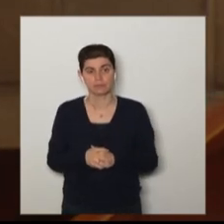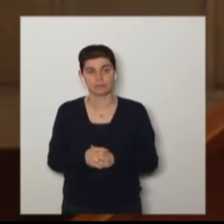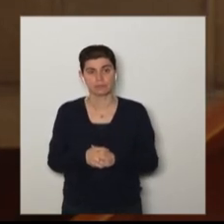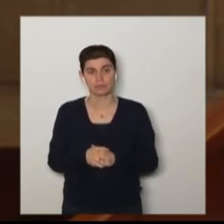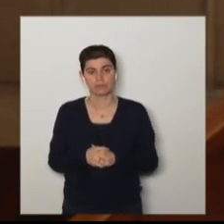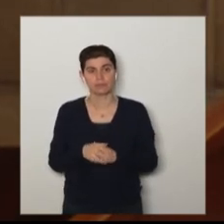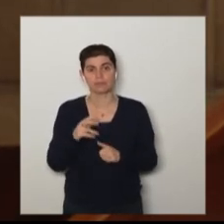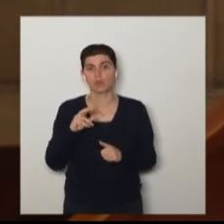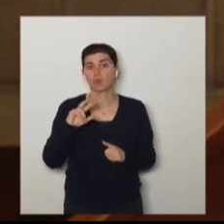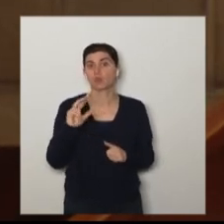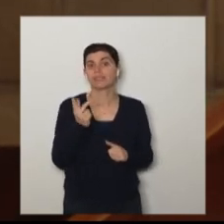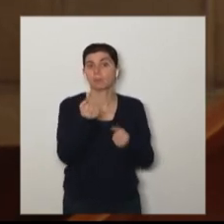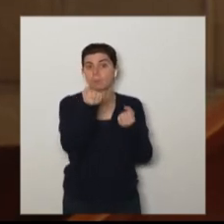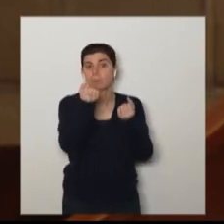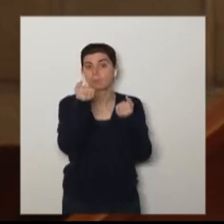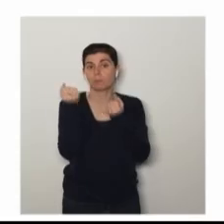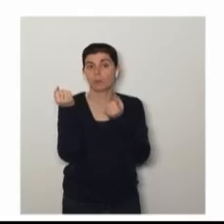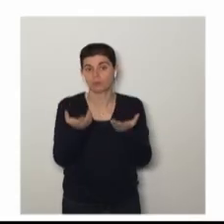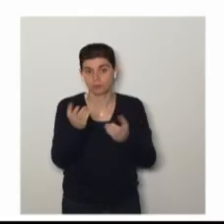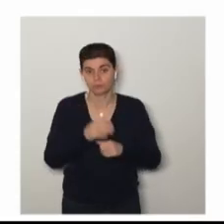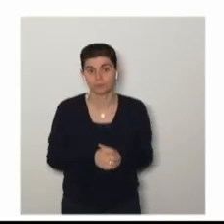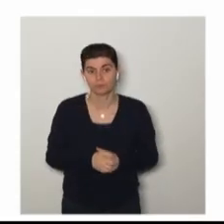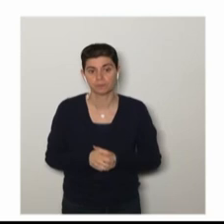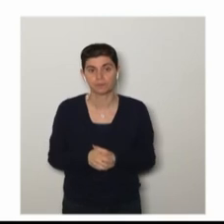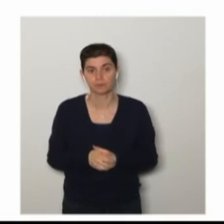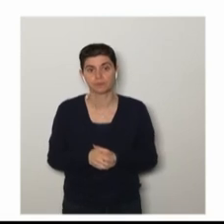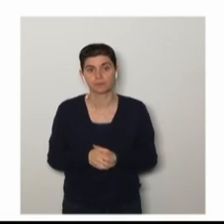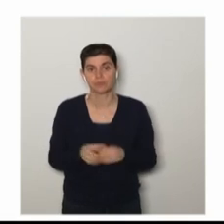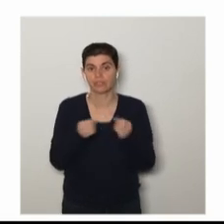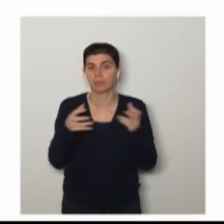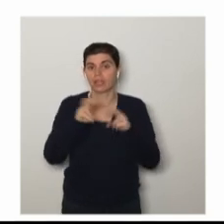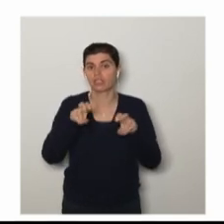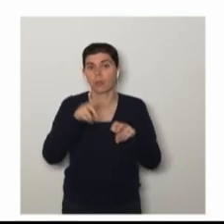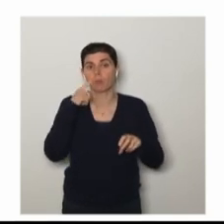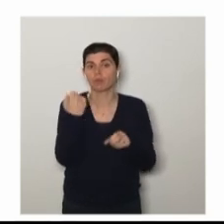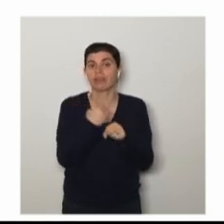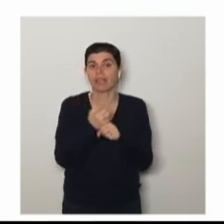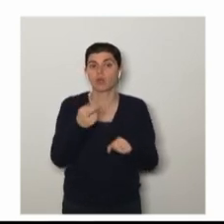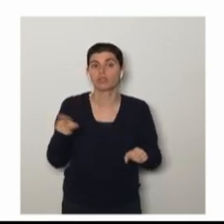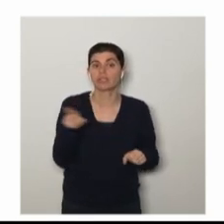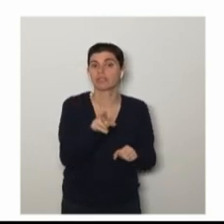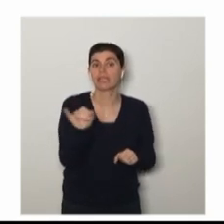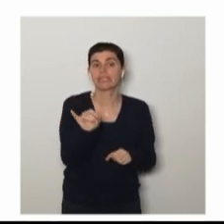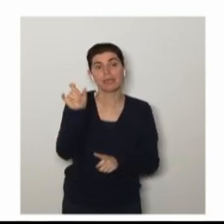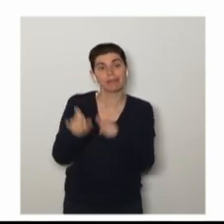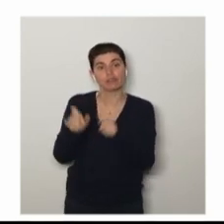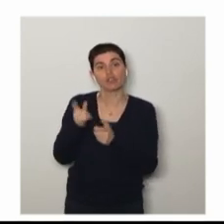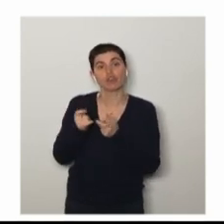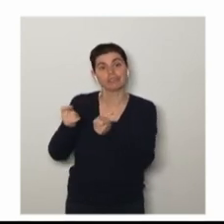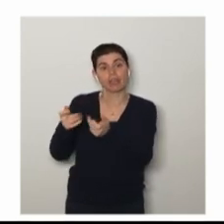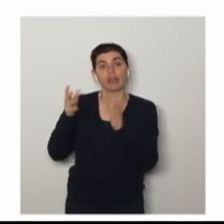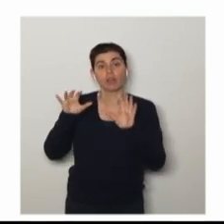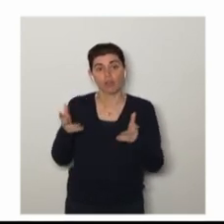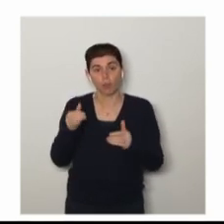knowledge. Build up research regarding the return to work for people with research by leading on EU research